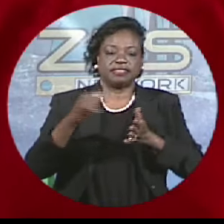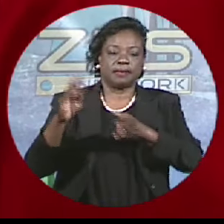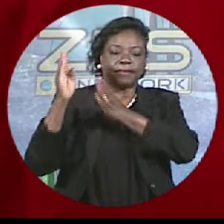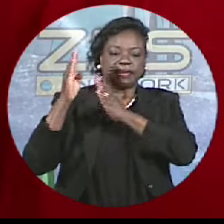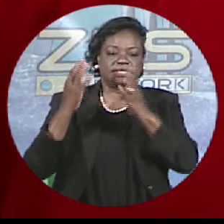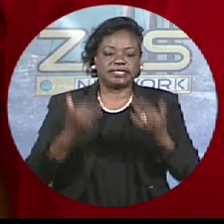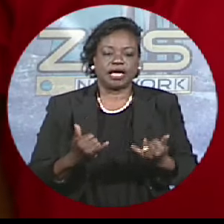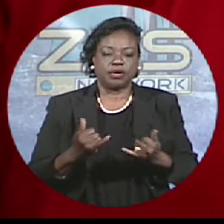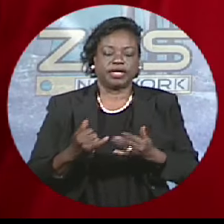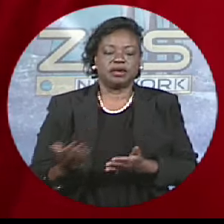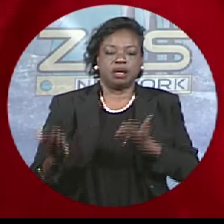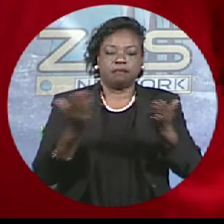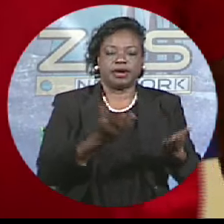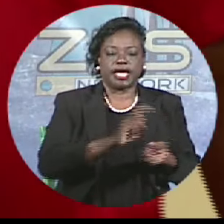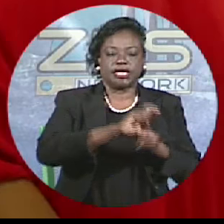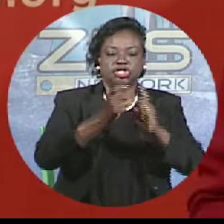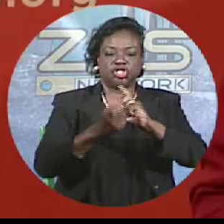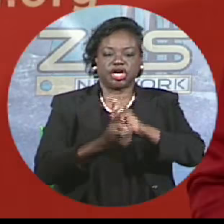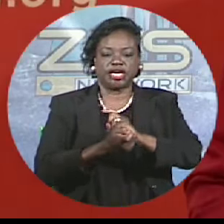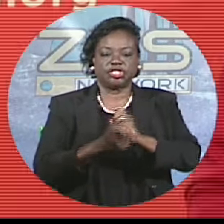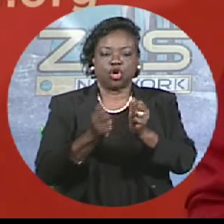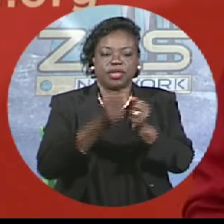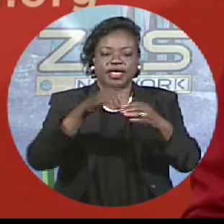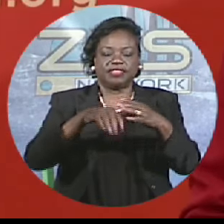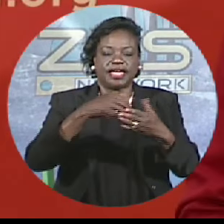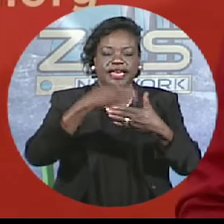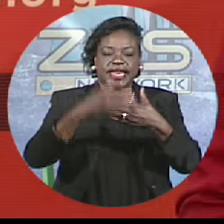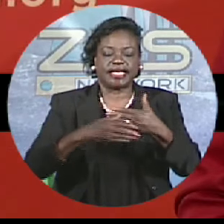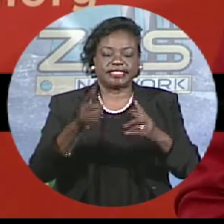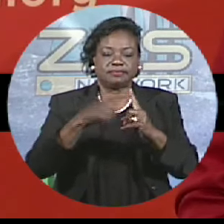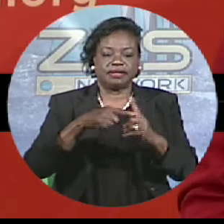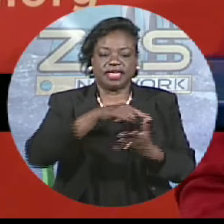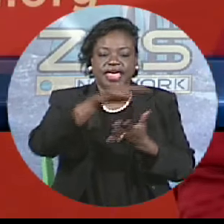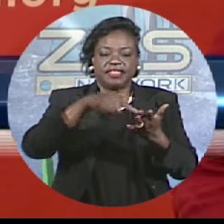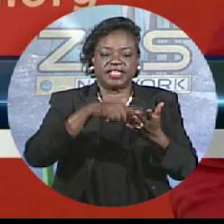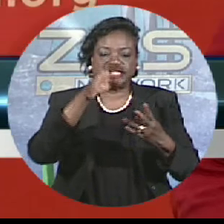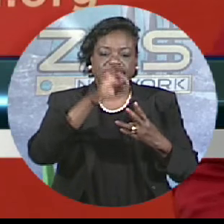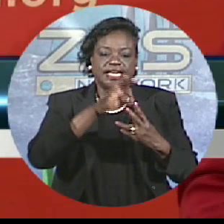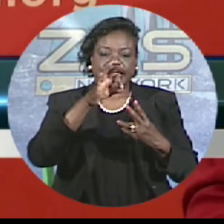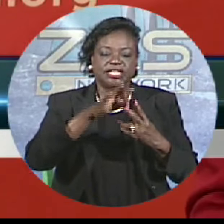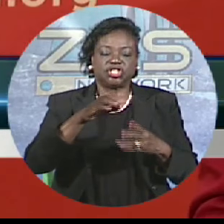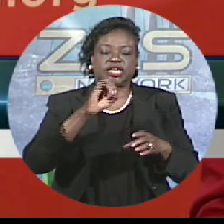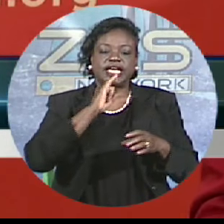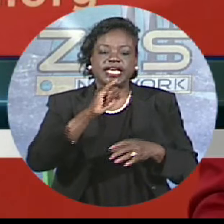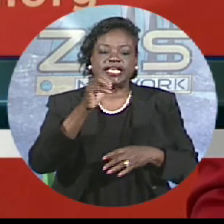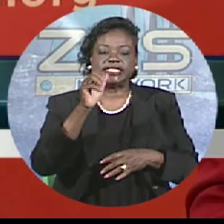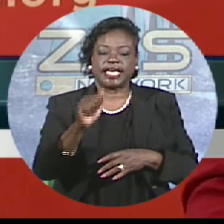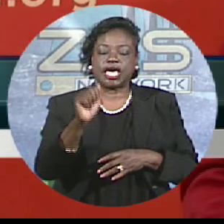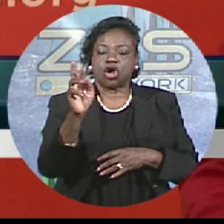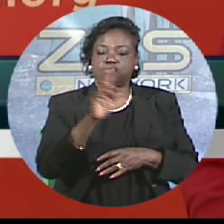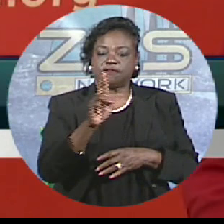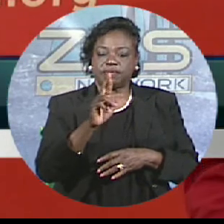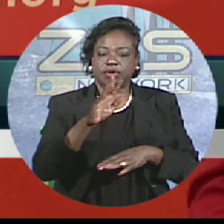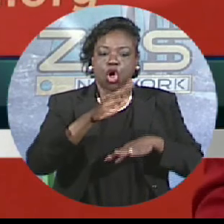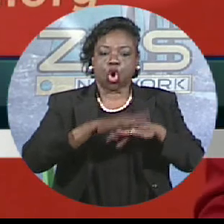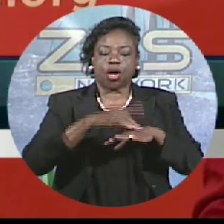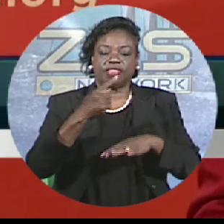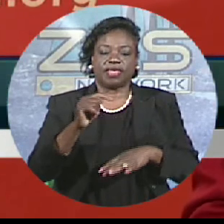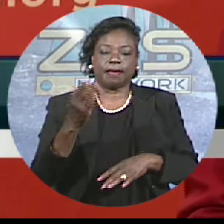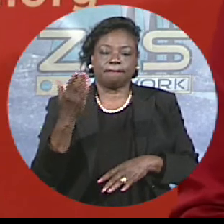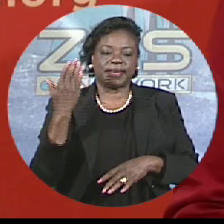change within the next month. This election is a referendum on the